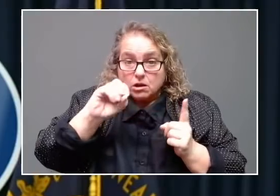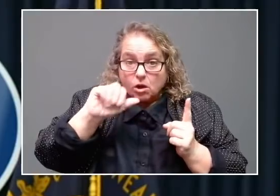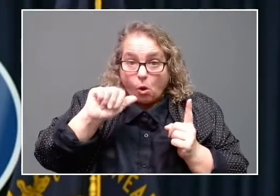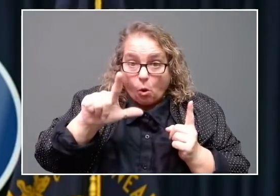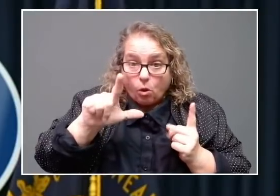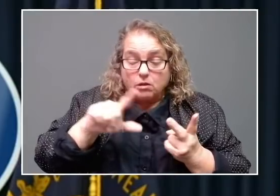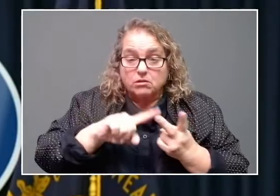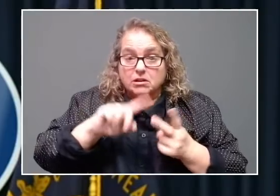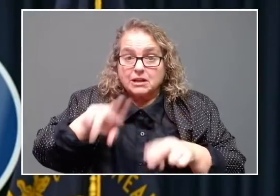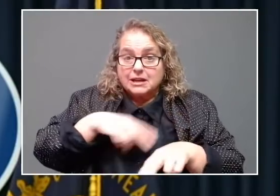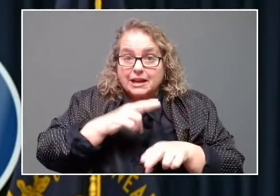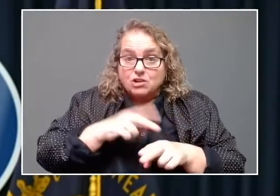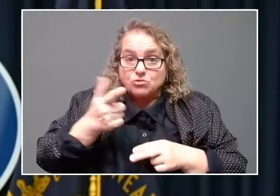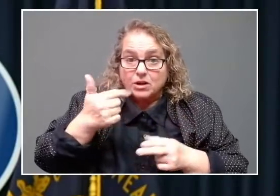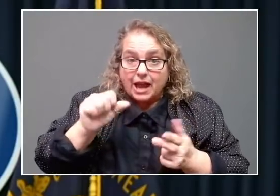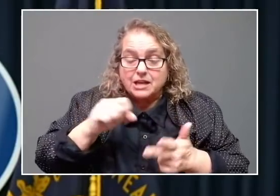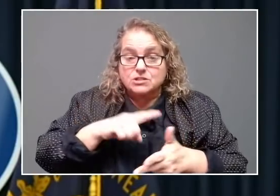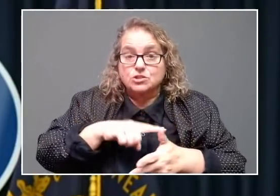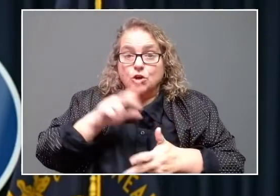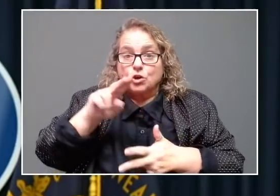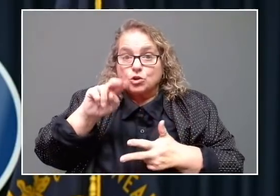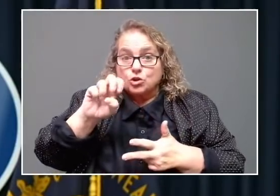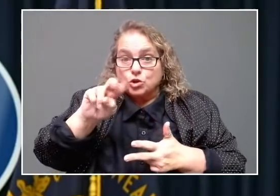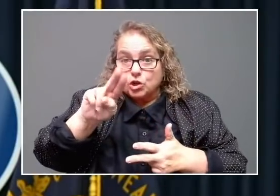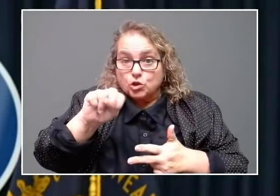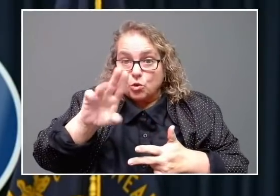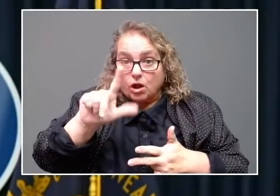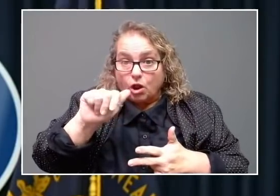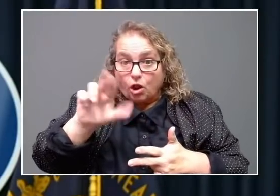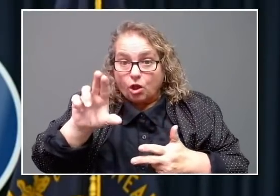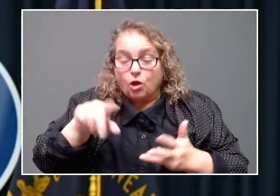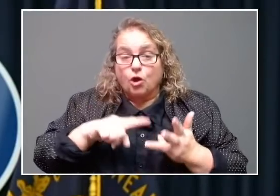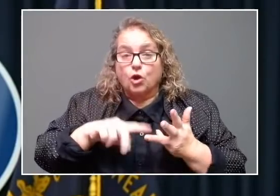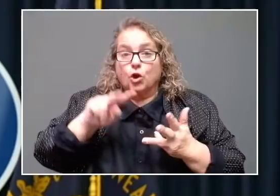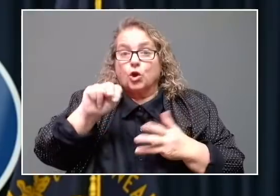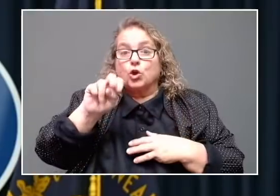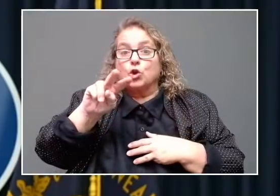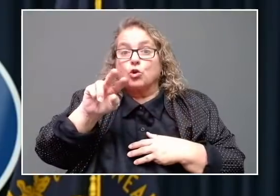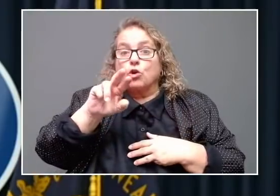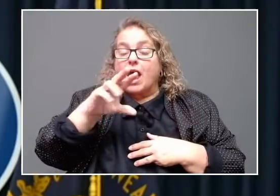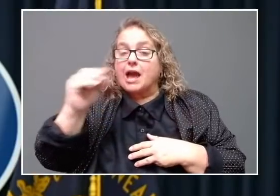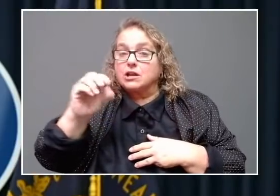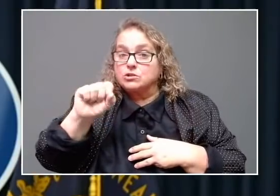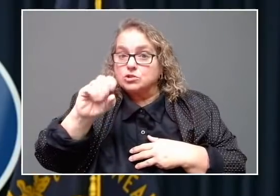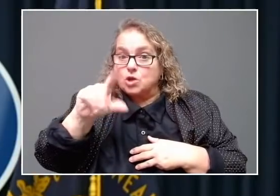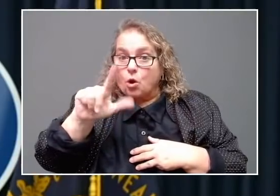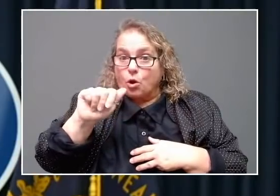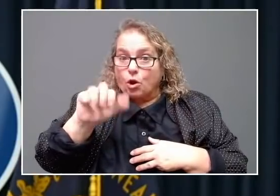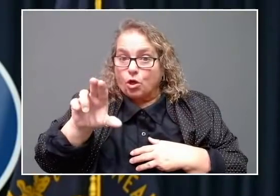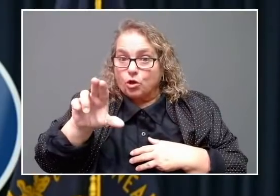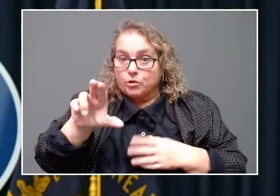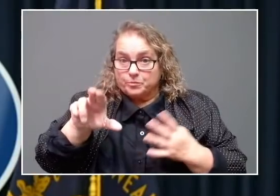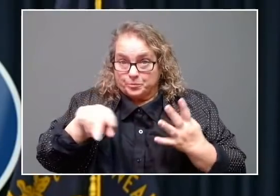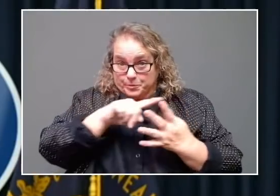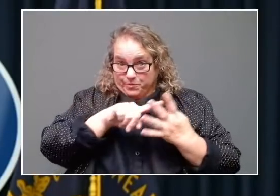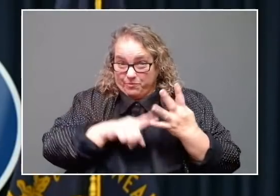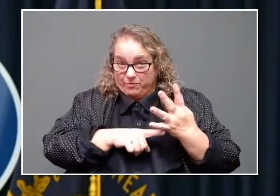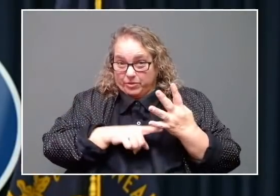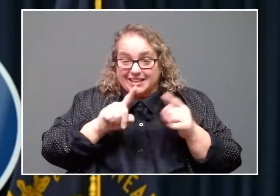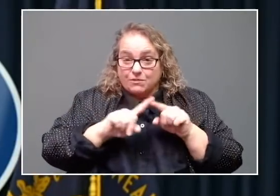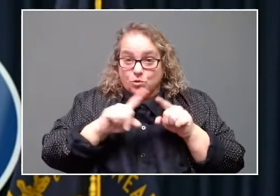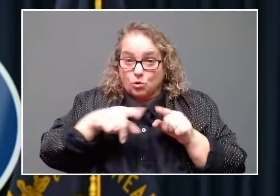nuclear power, biomass, and renewable power like solar. These qualities make it an attractive fuel option